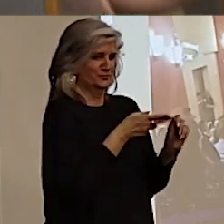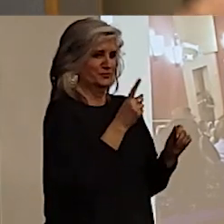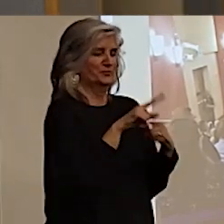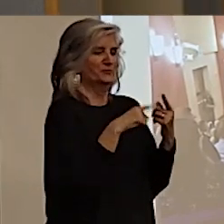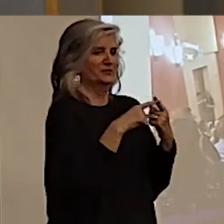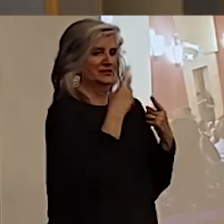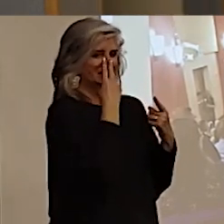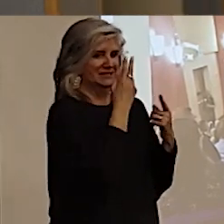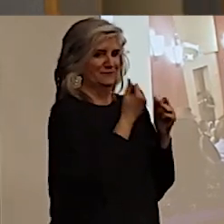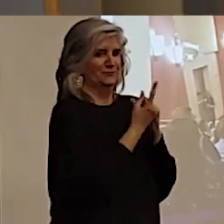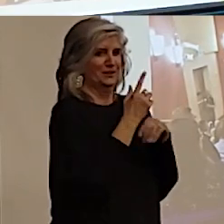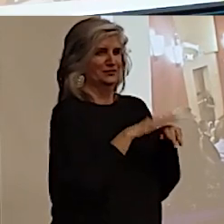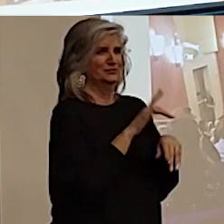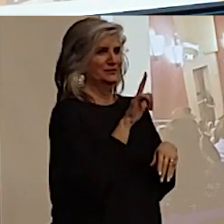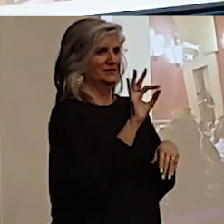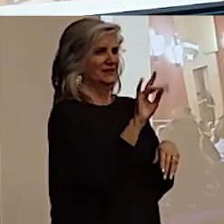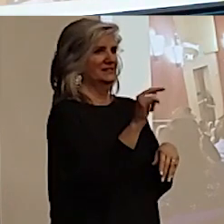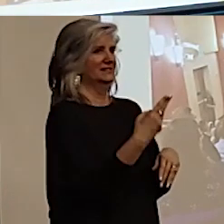and see everybody on the 29th.